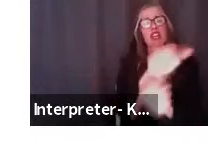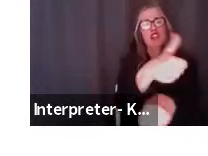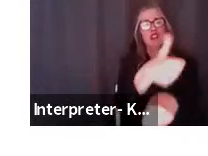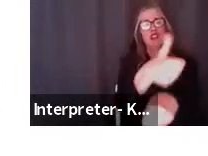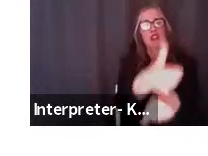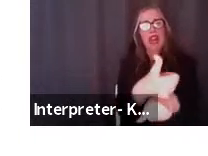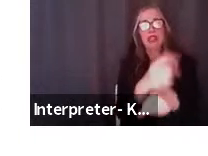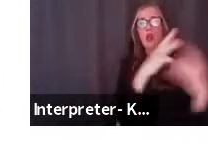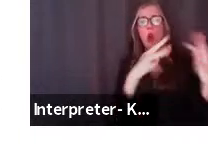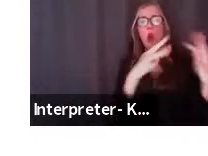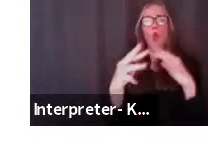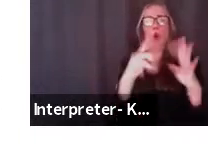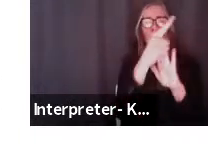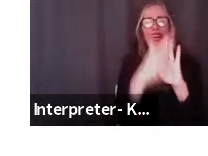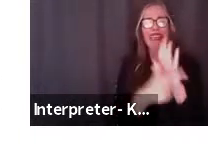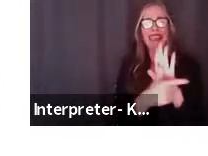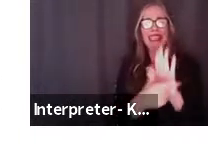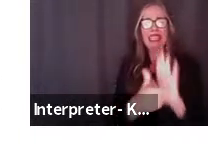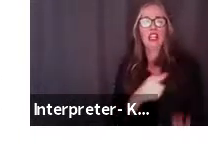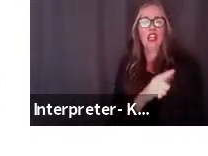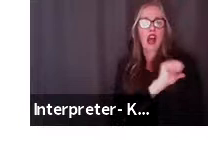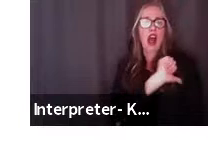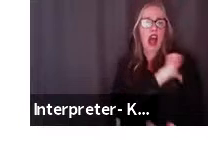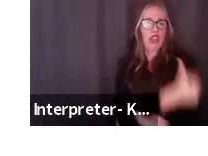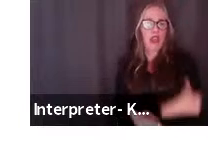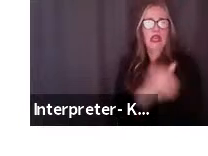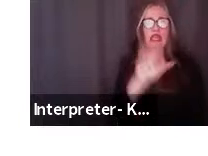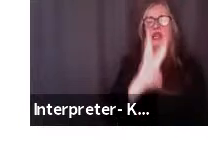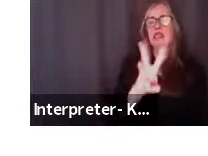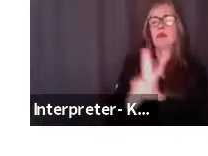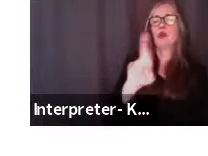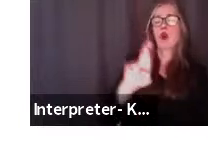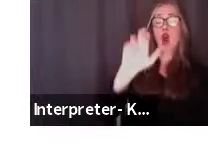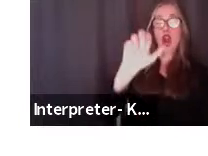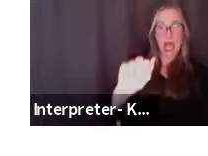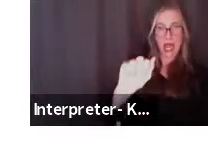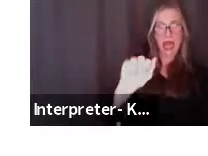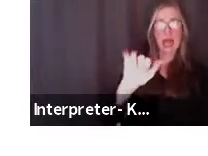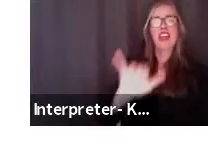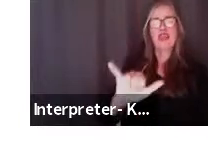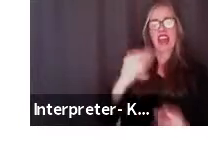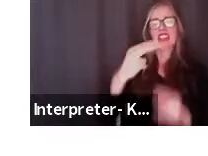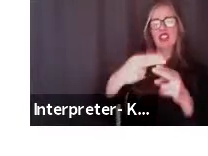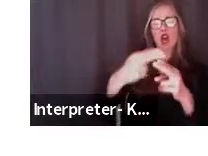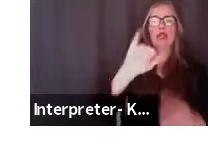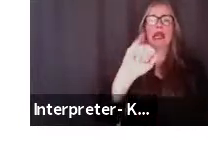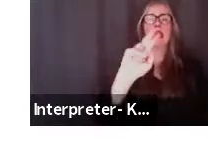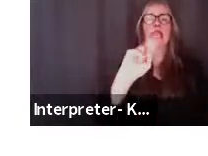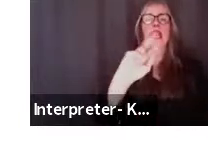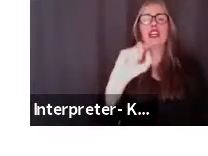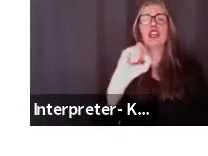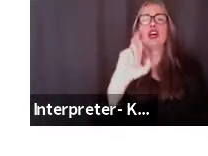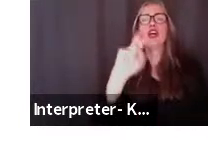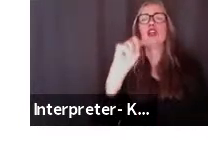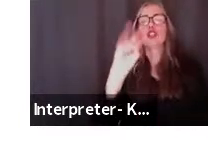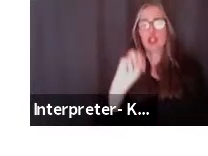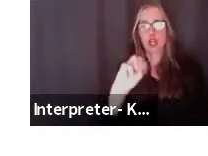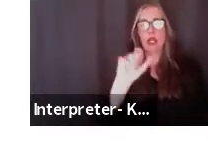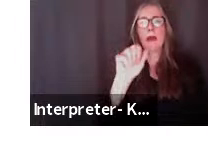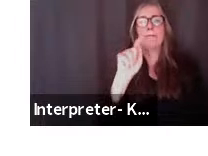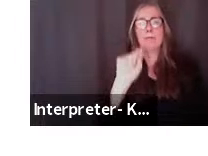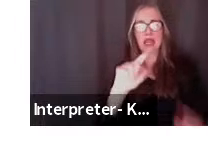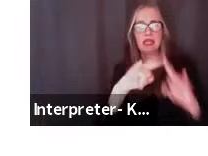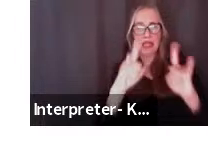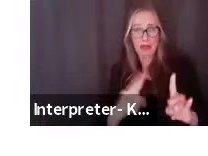relocation authority or wra have become euphemistically known as internment camps knowing this history i